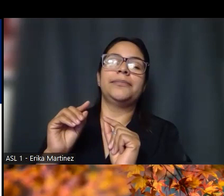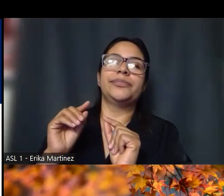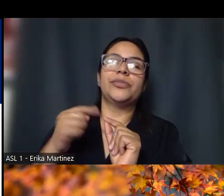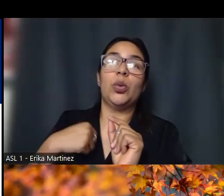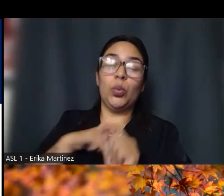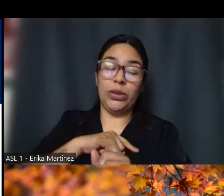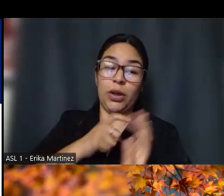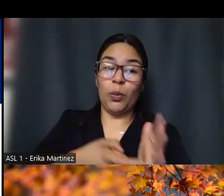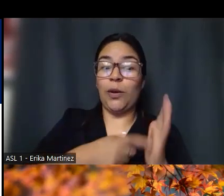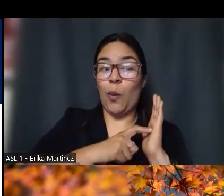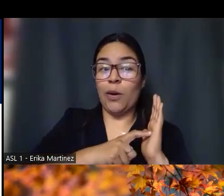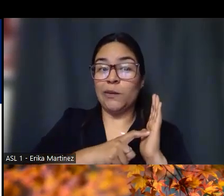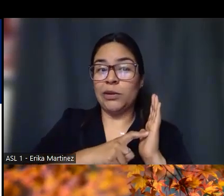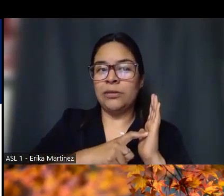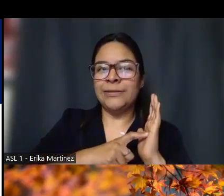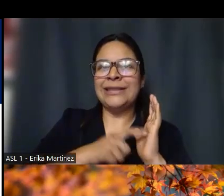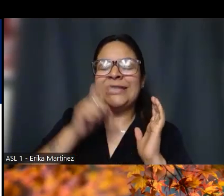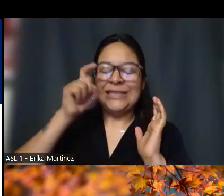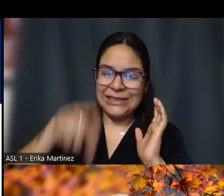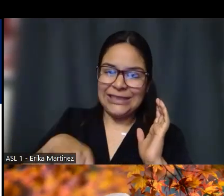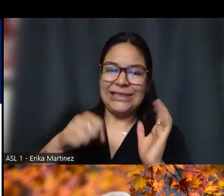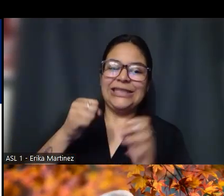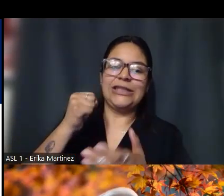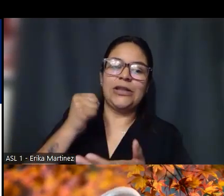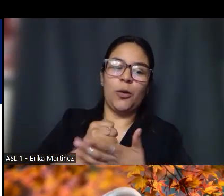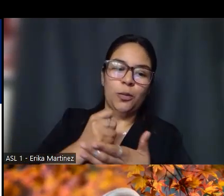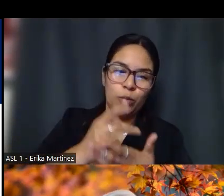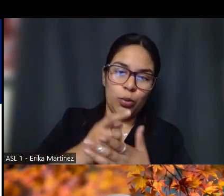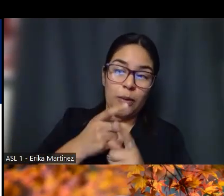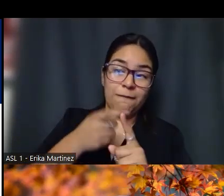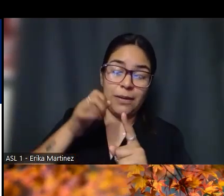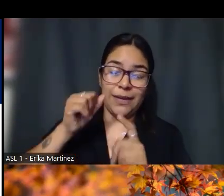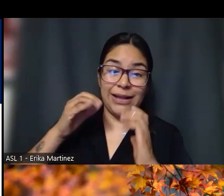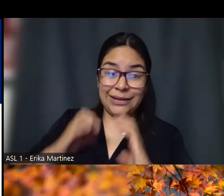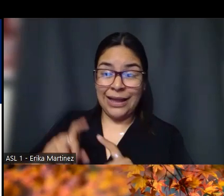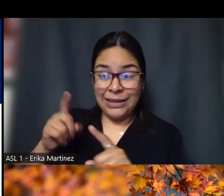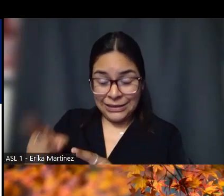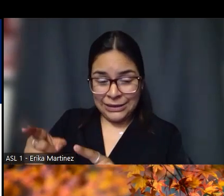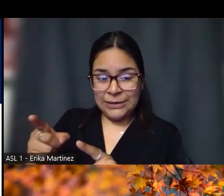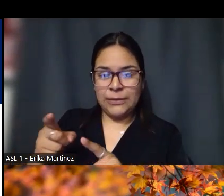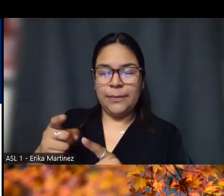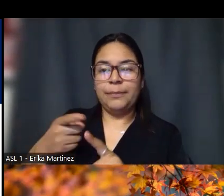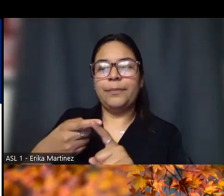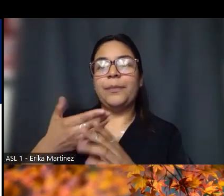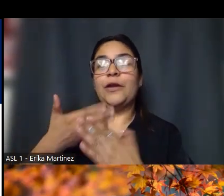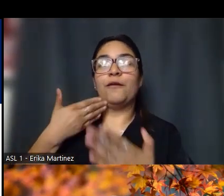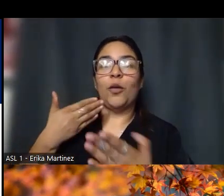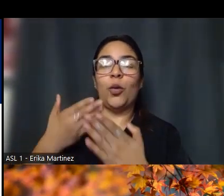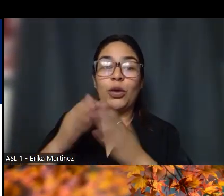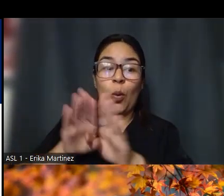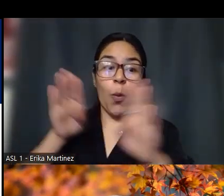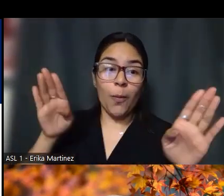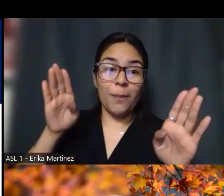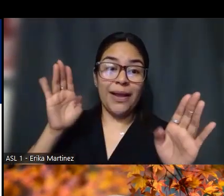required to get consent from the resident before we open an investigation. So